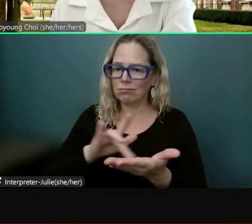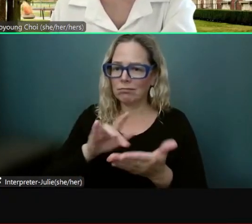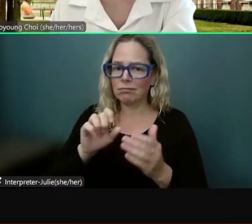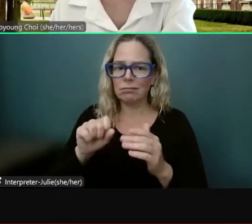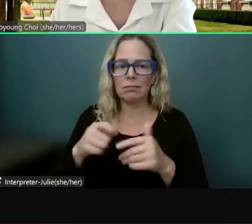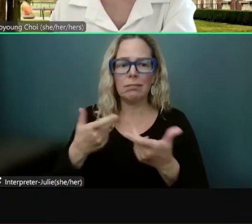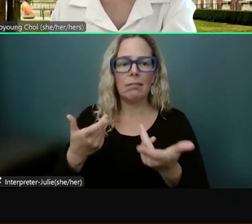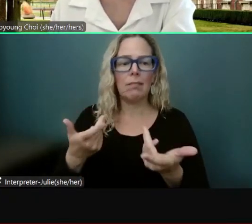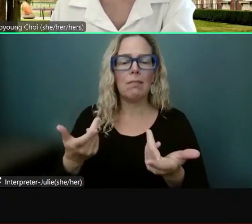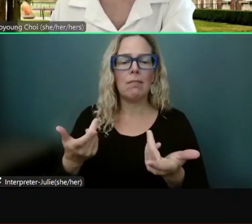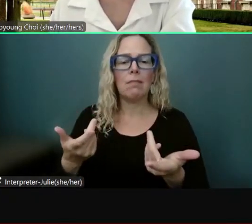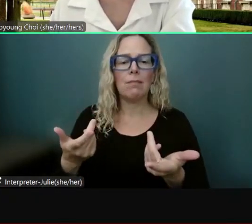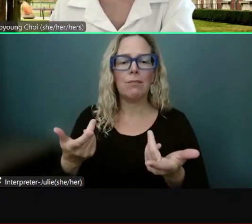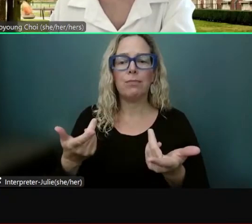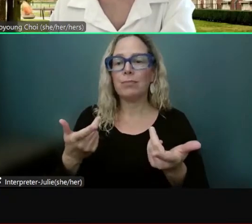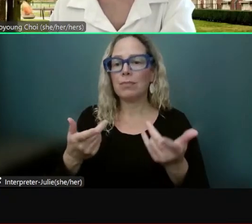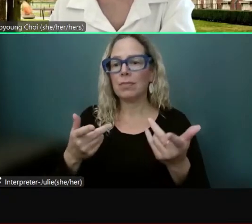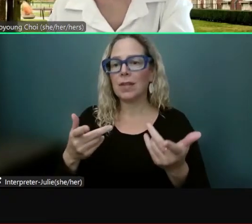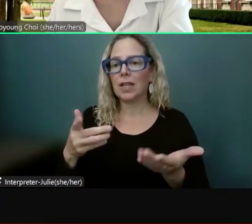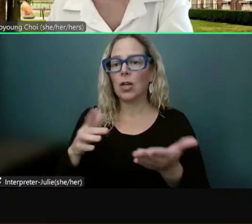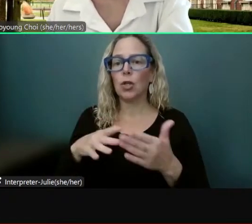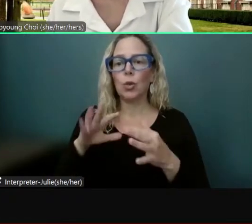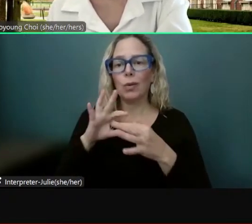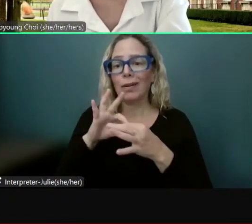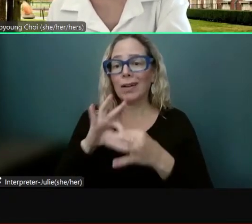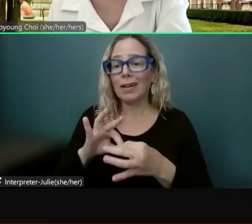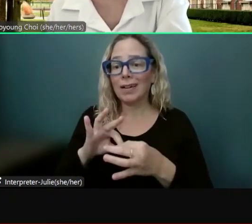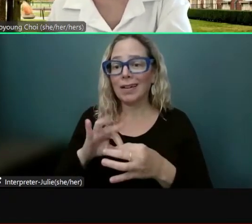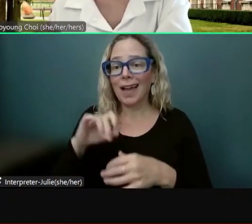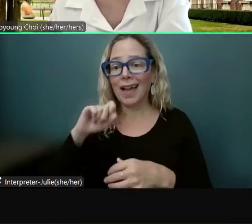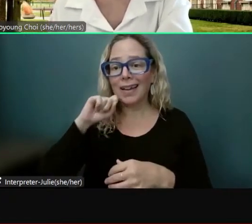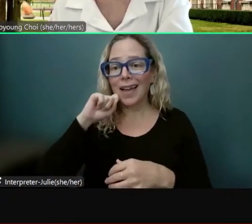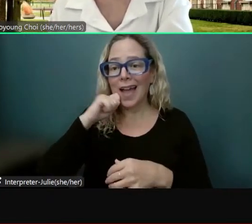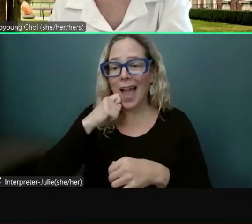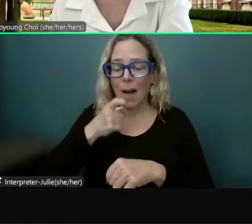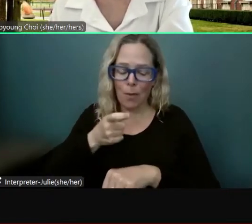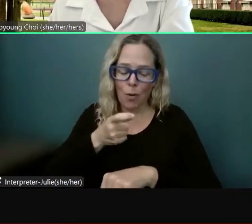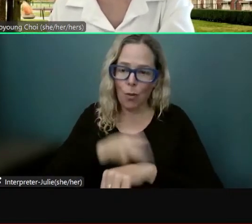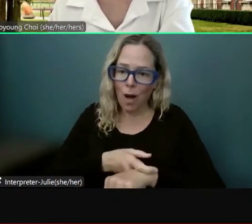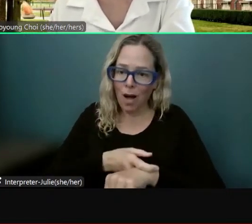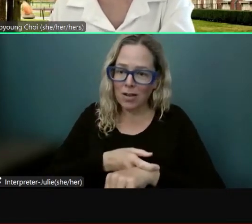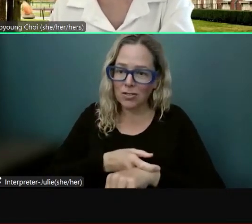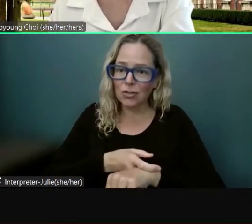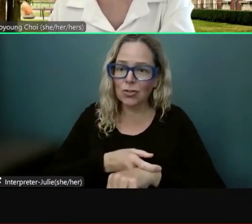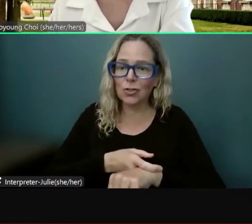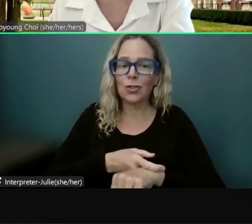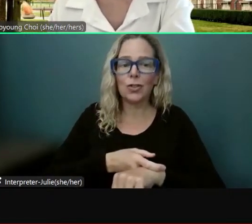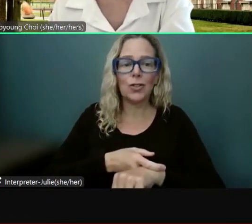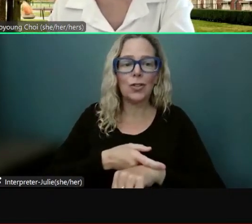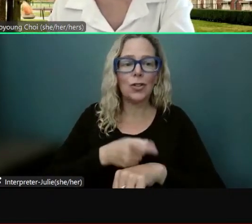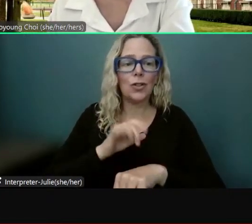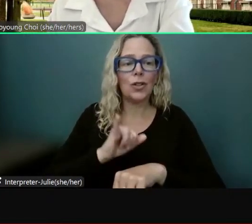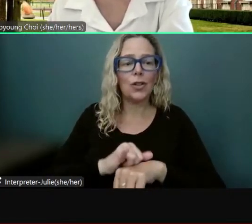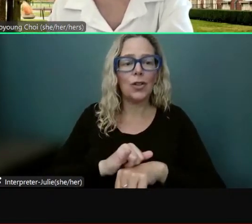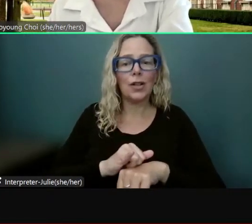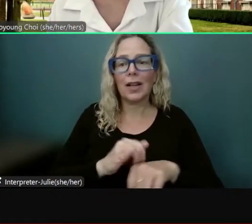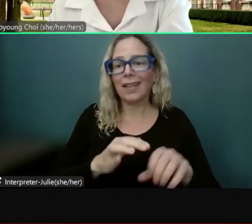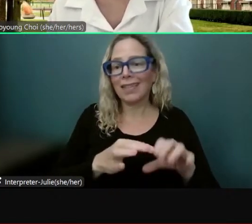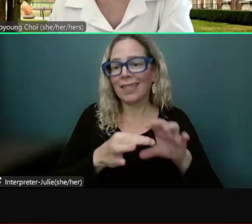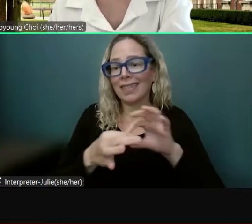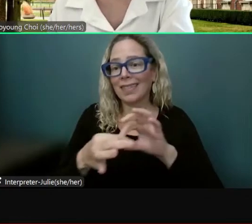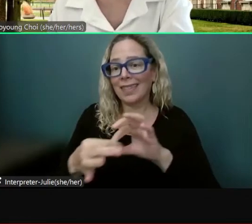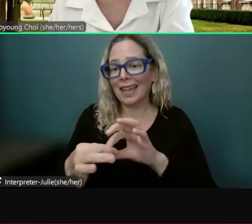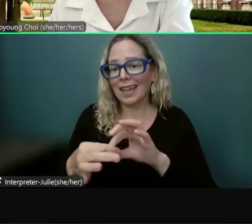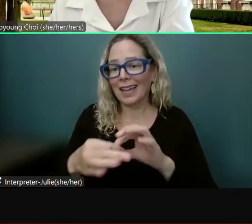architecture. So we connect Apple Watches to the data collection server, and we also connect them